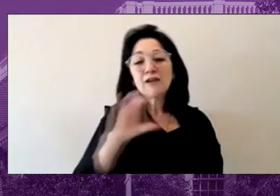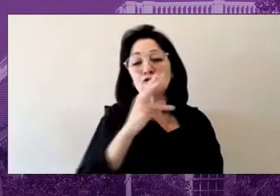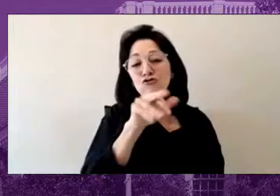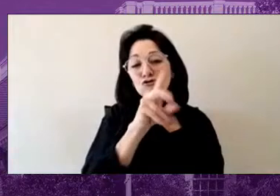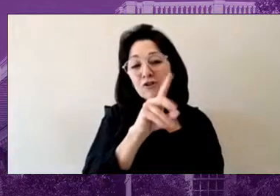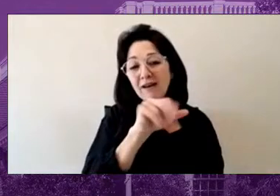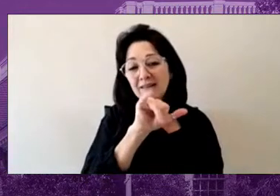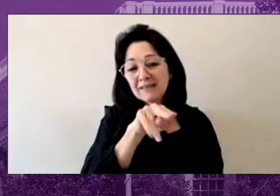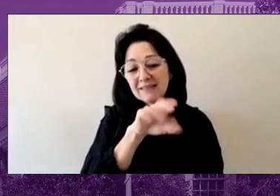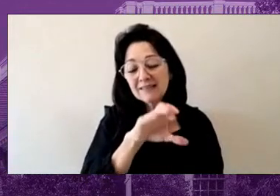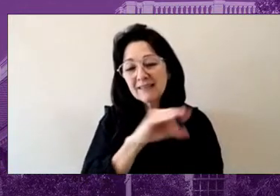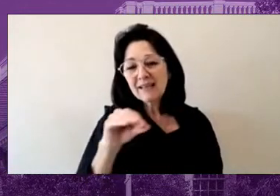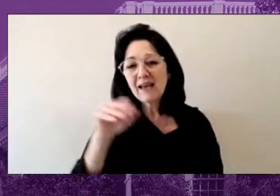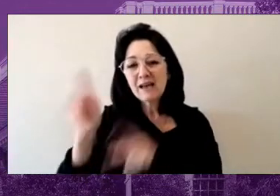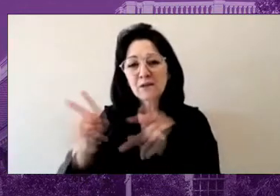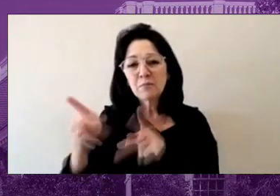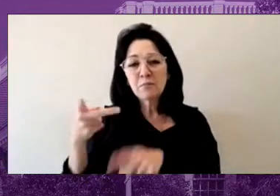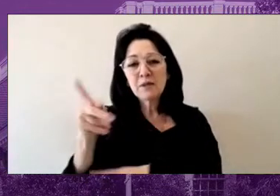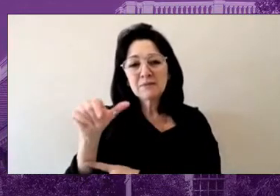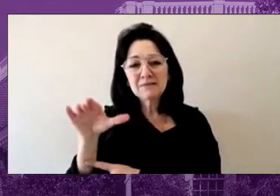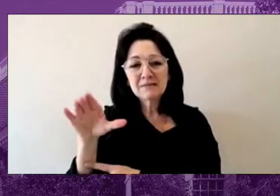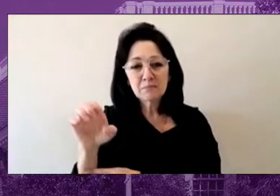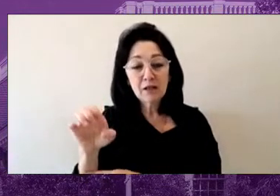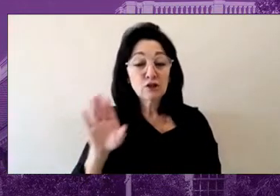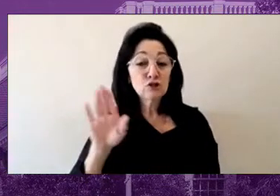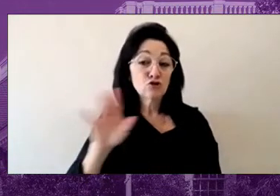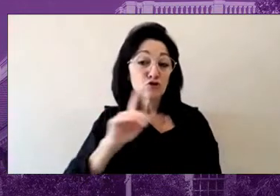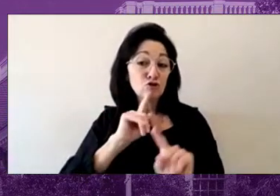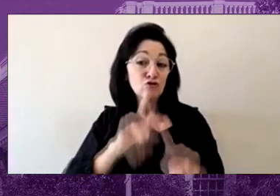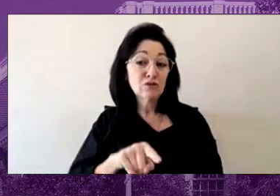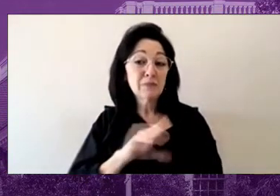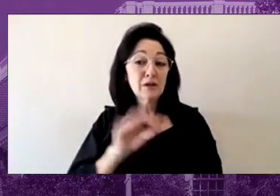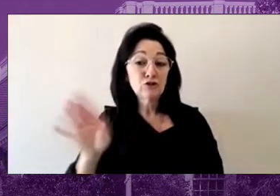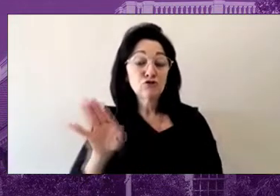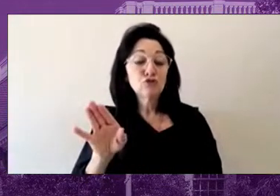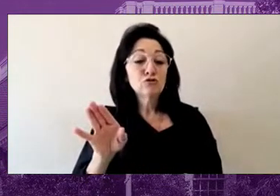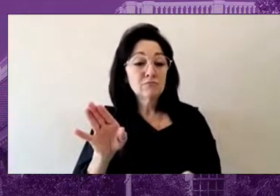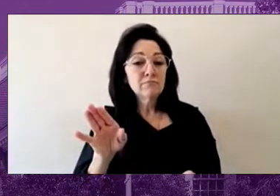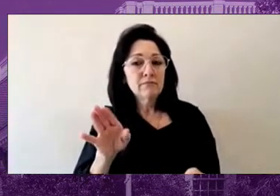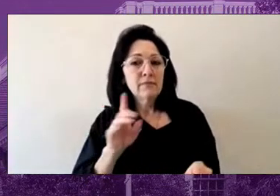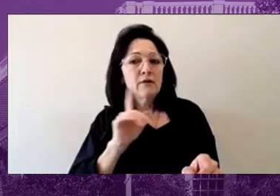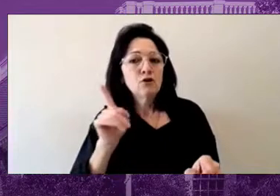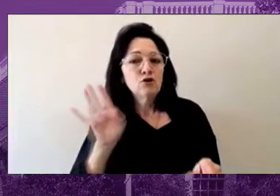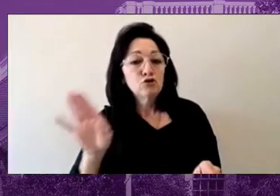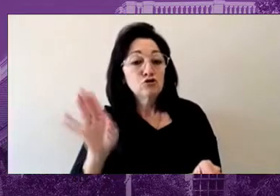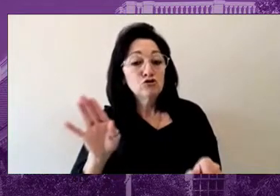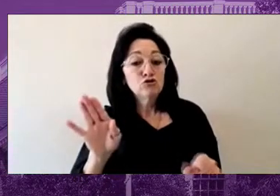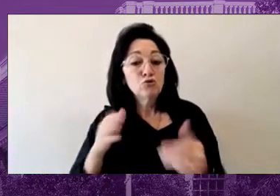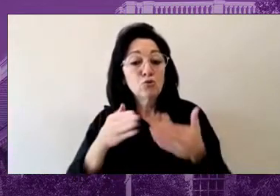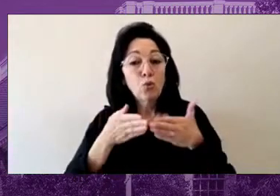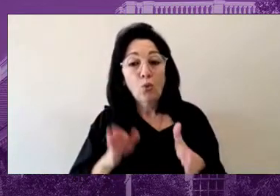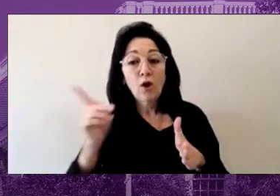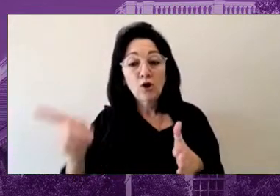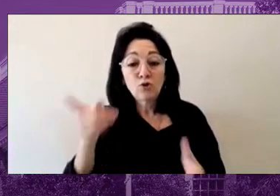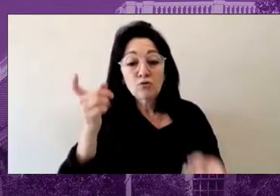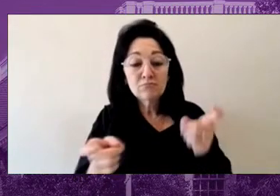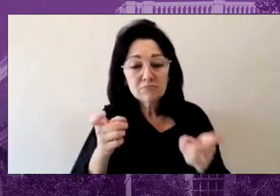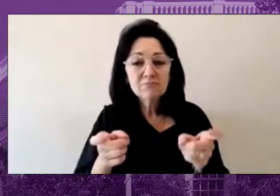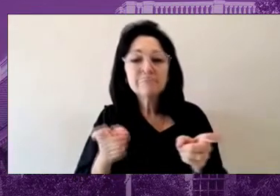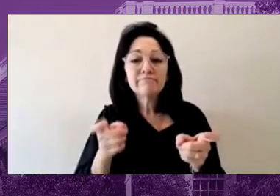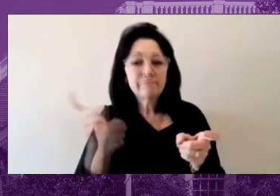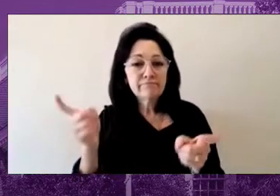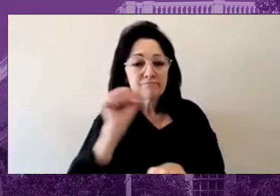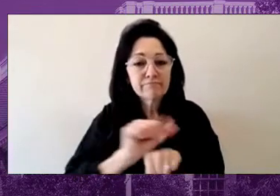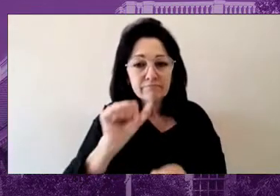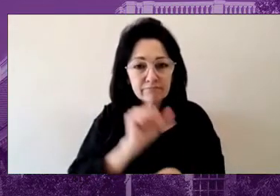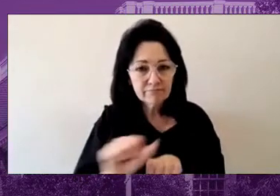award. Your response and your perseverance during the pandemic has been critically important for DV survivors. And